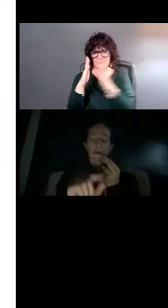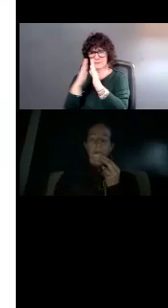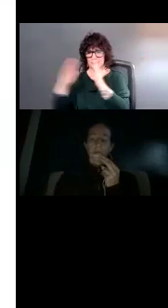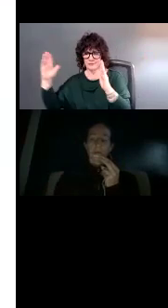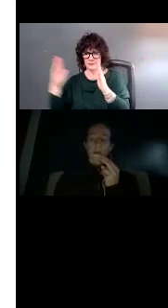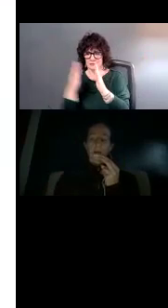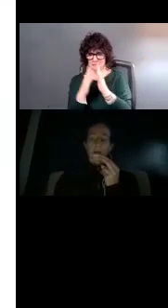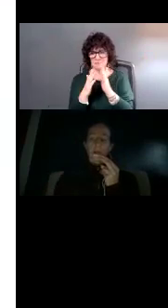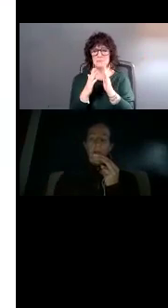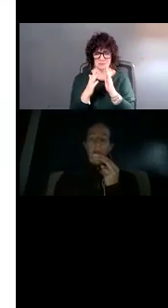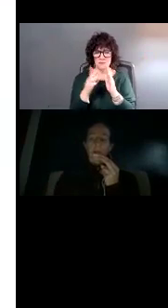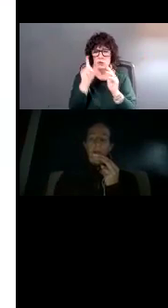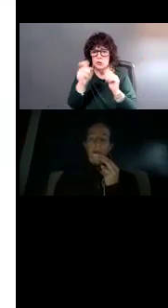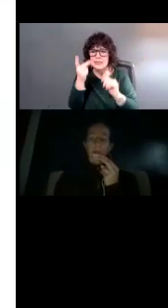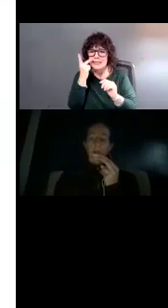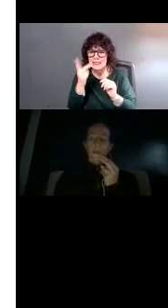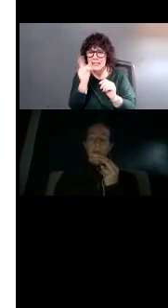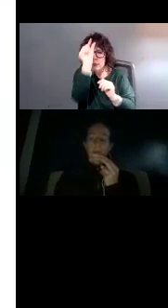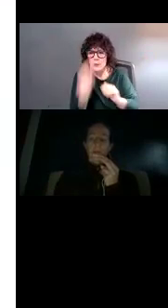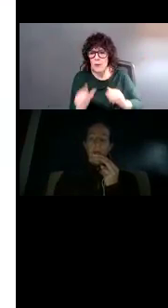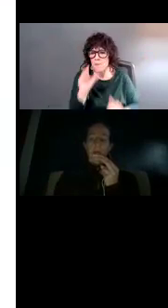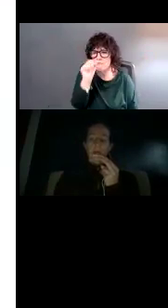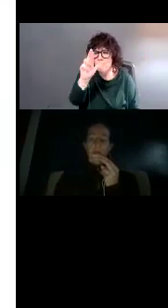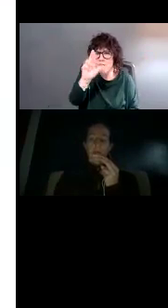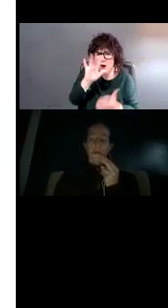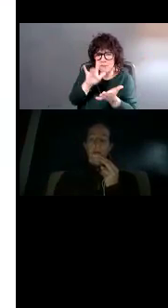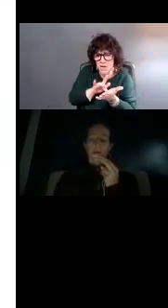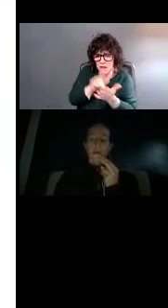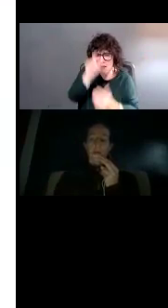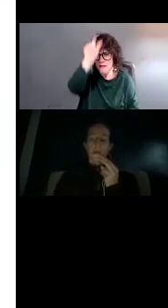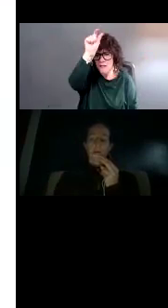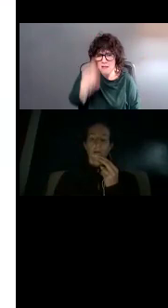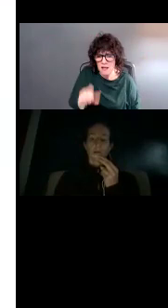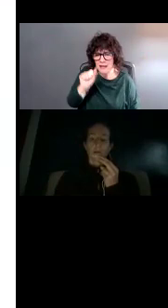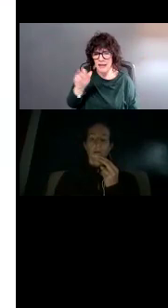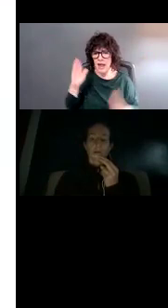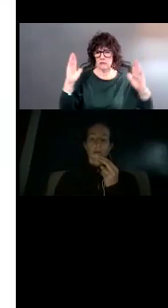bigger. Let us know if you need further access.